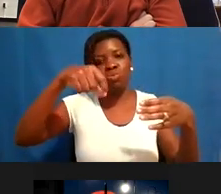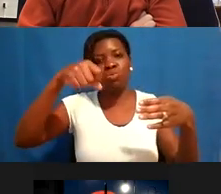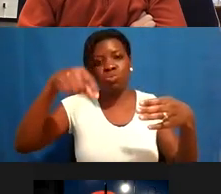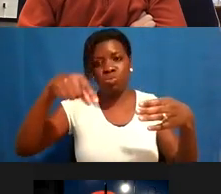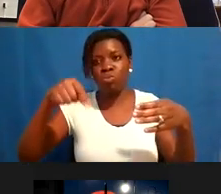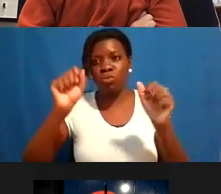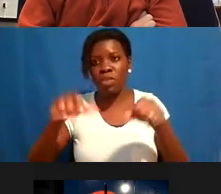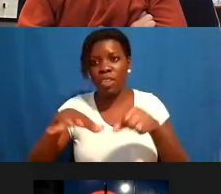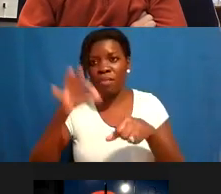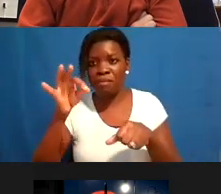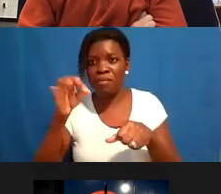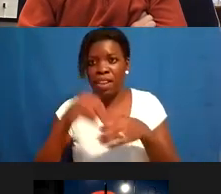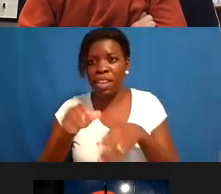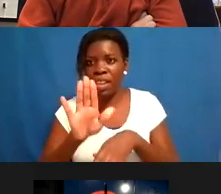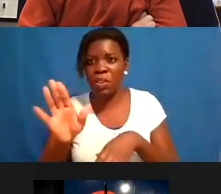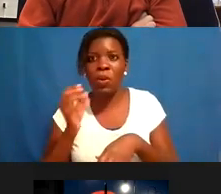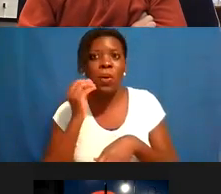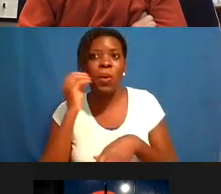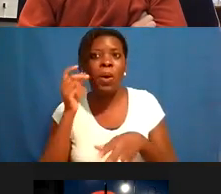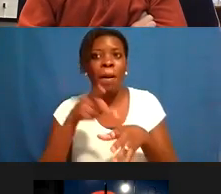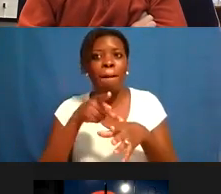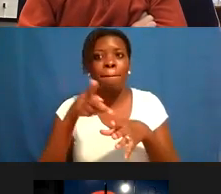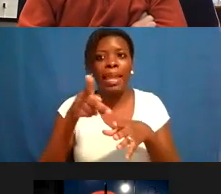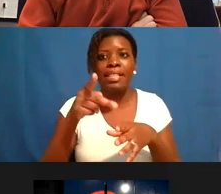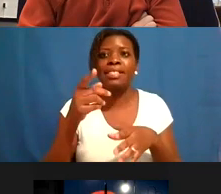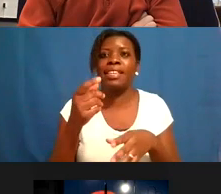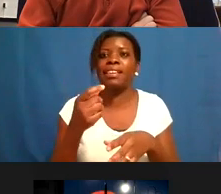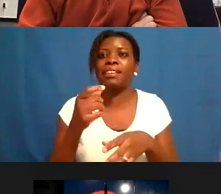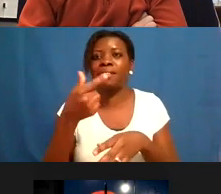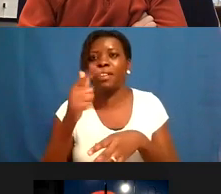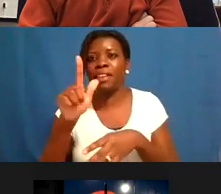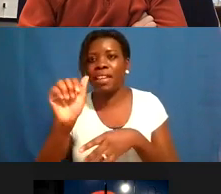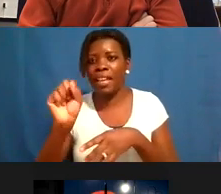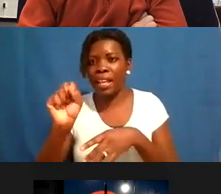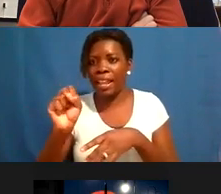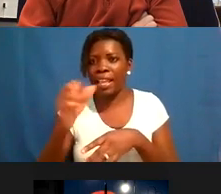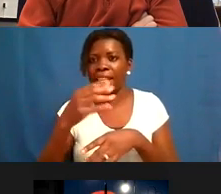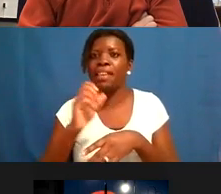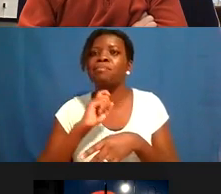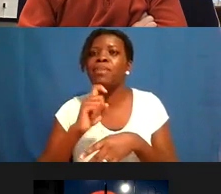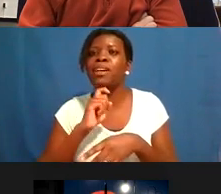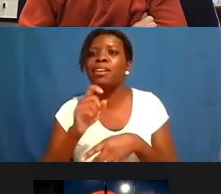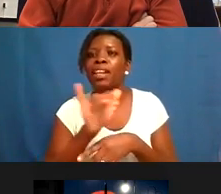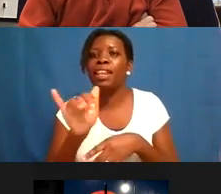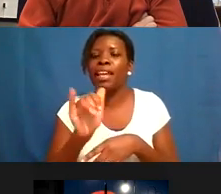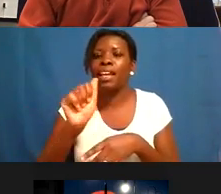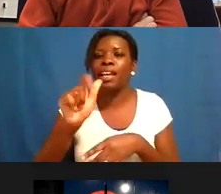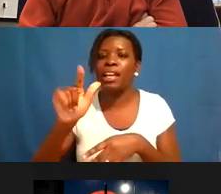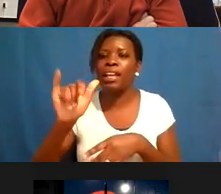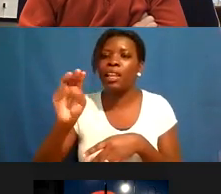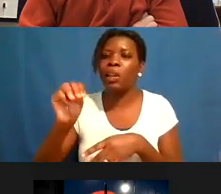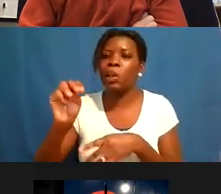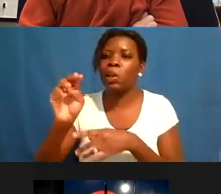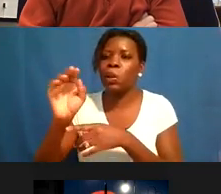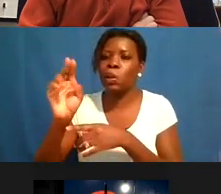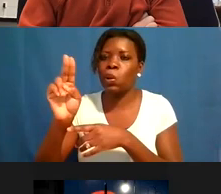house. So these are plastic, glass, and metal, such as aluminum foil. So here we can see that the